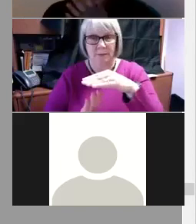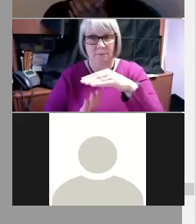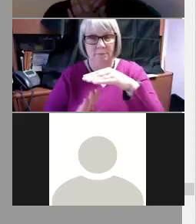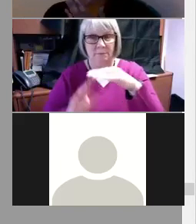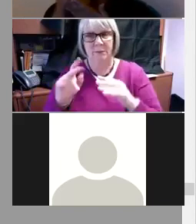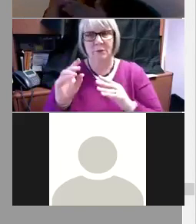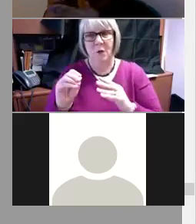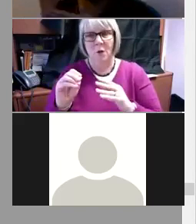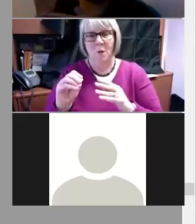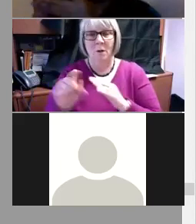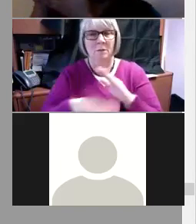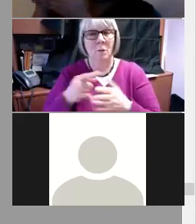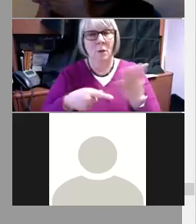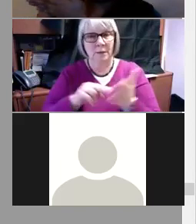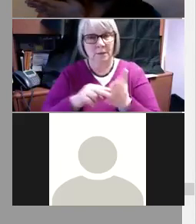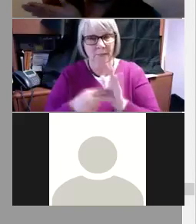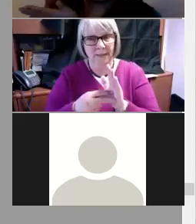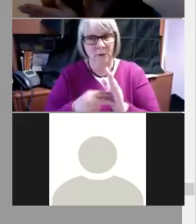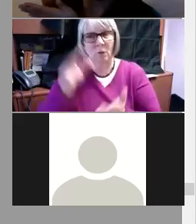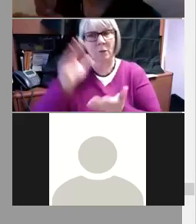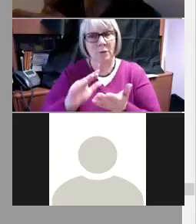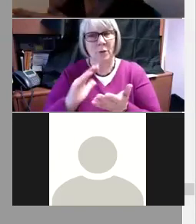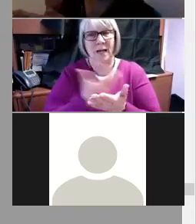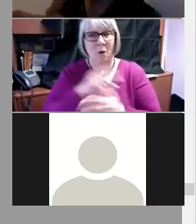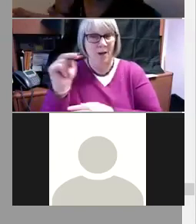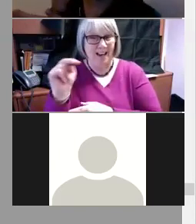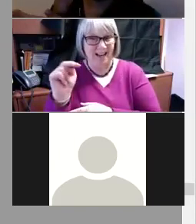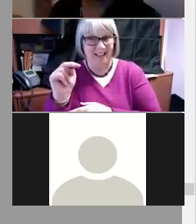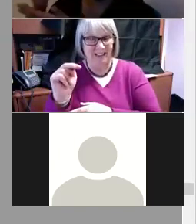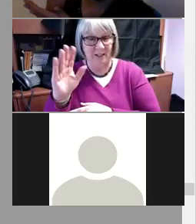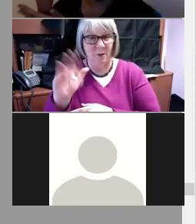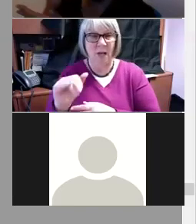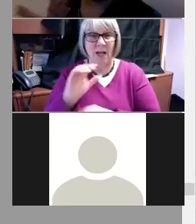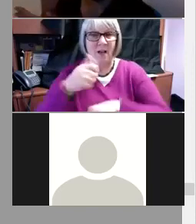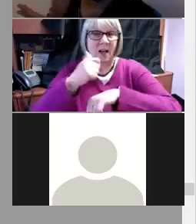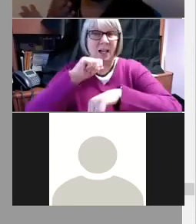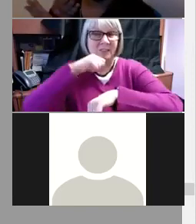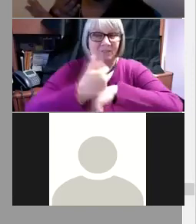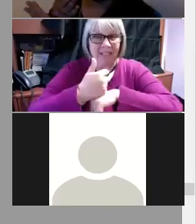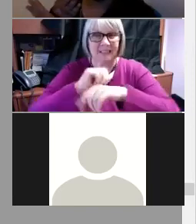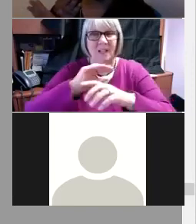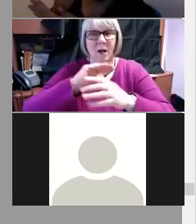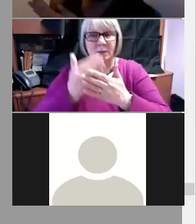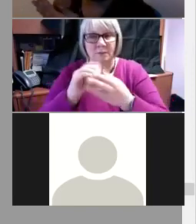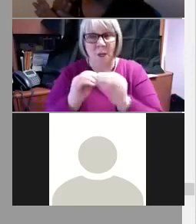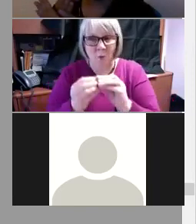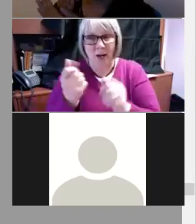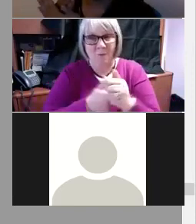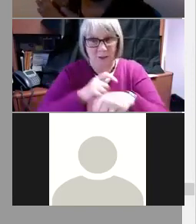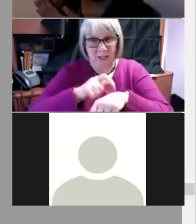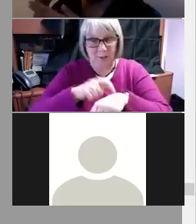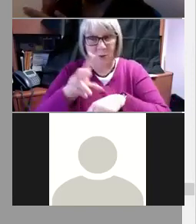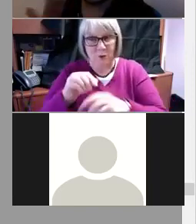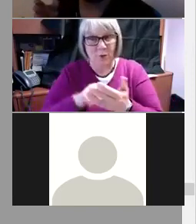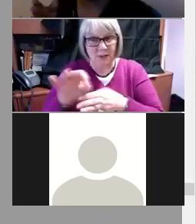is either we are reducing our n by a fixed amount every time we call this function, or we